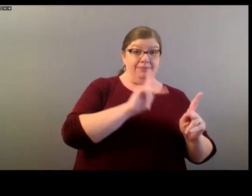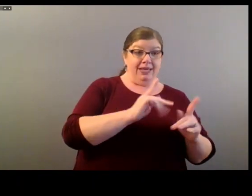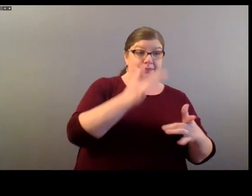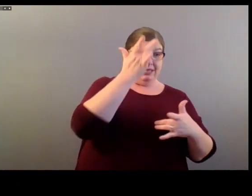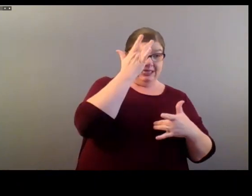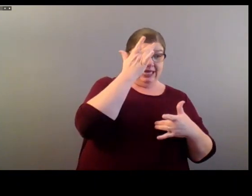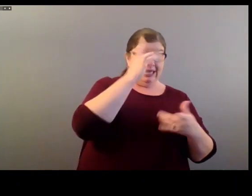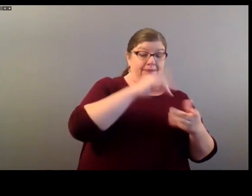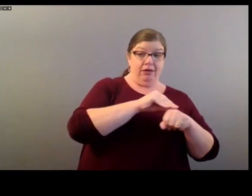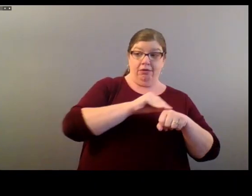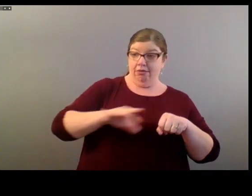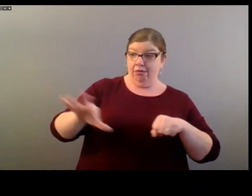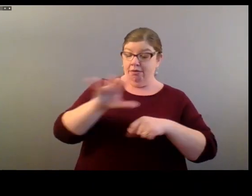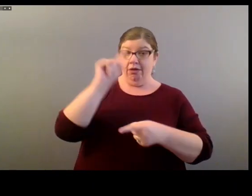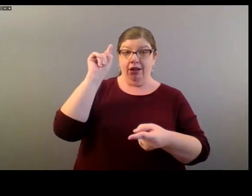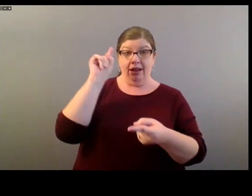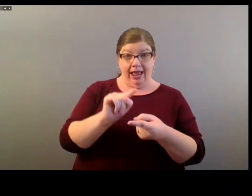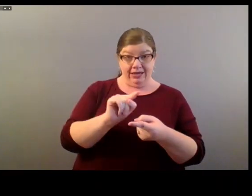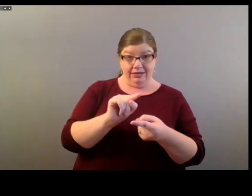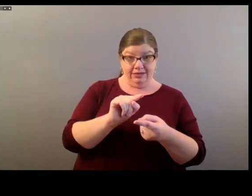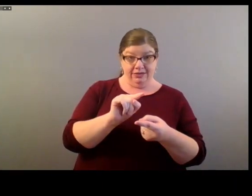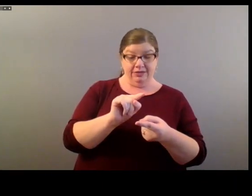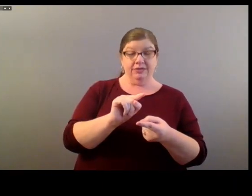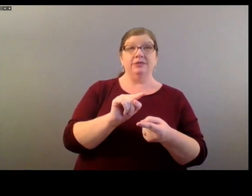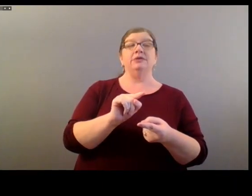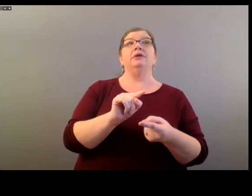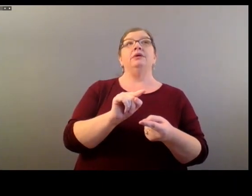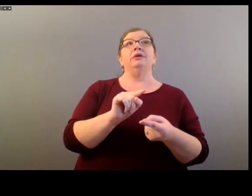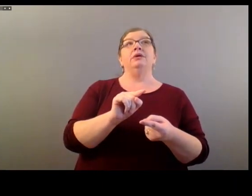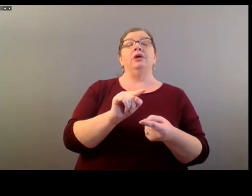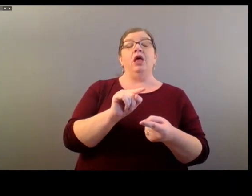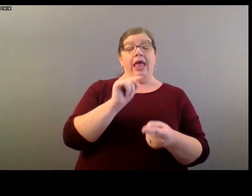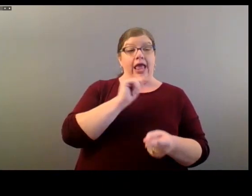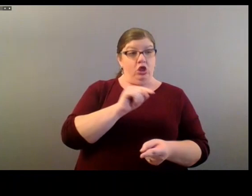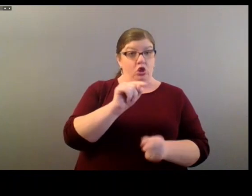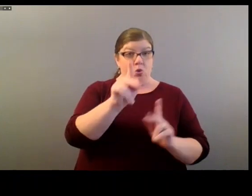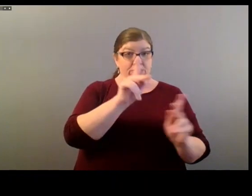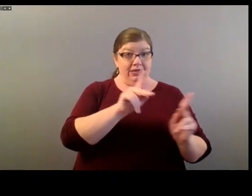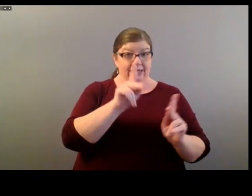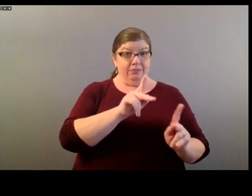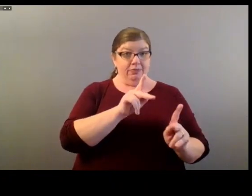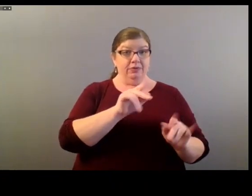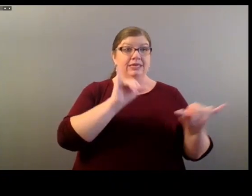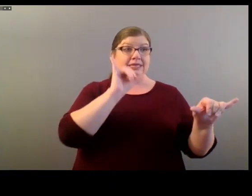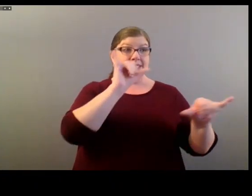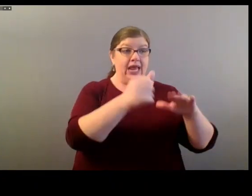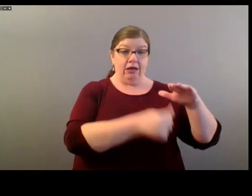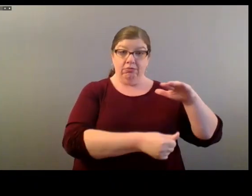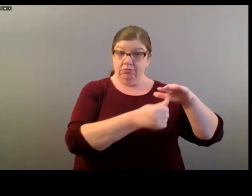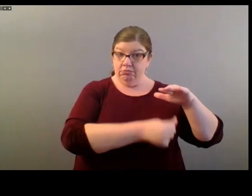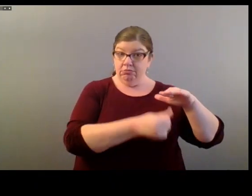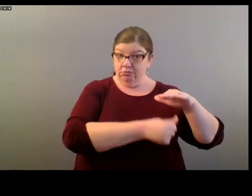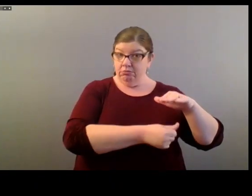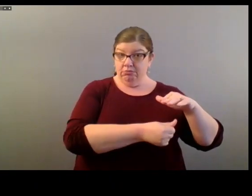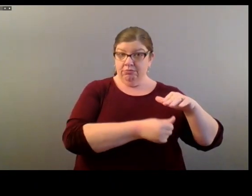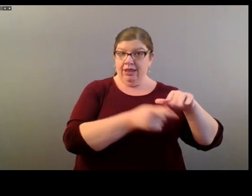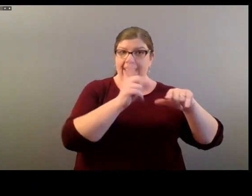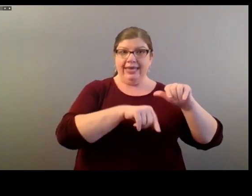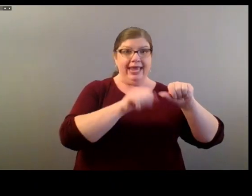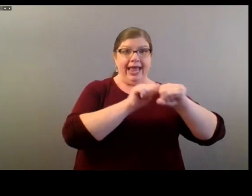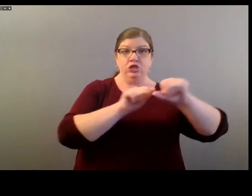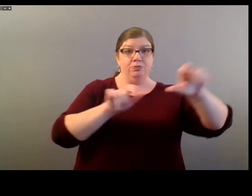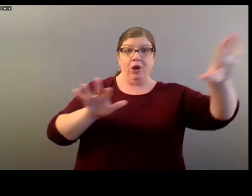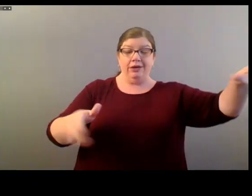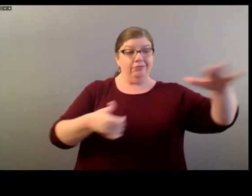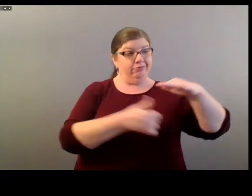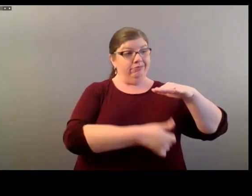big community, and those people remain isolated and cannot really spread the virus to others because they